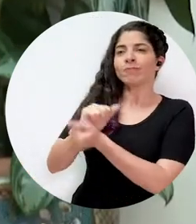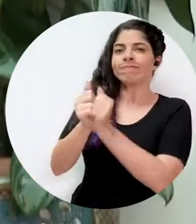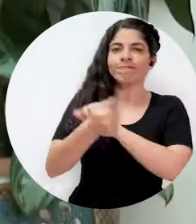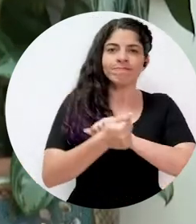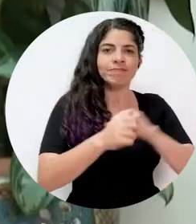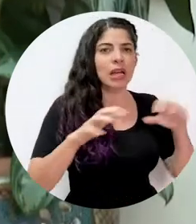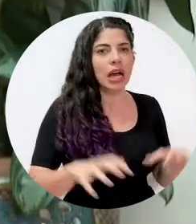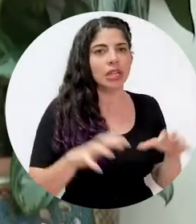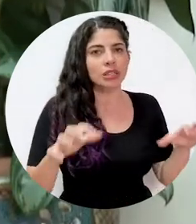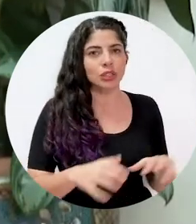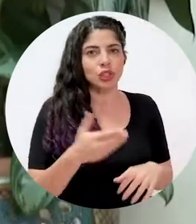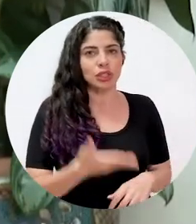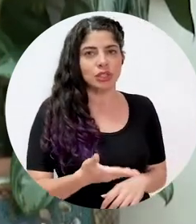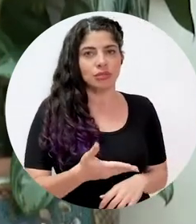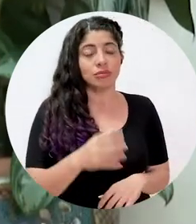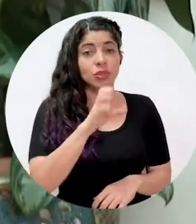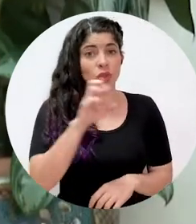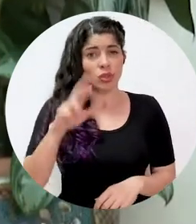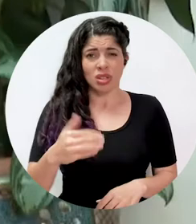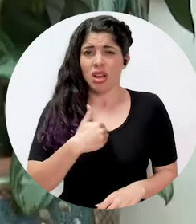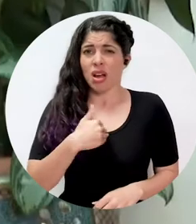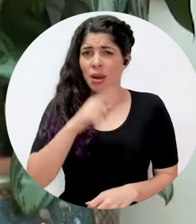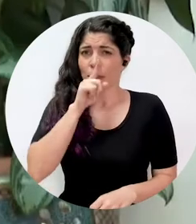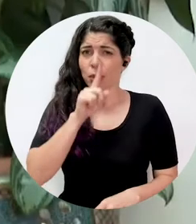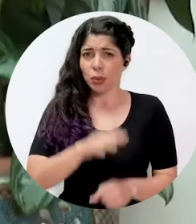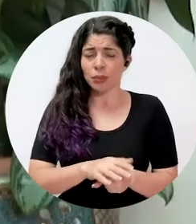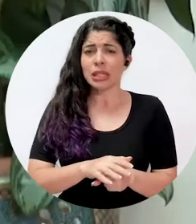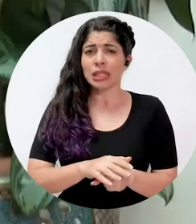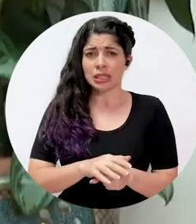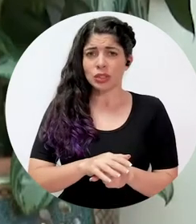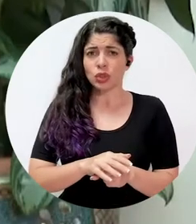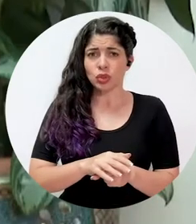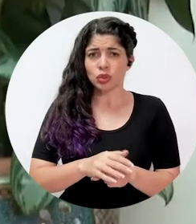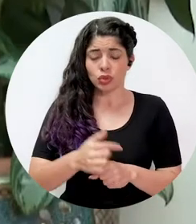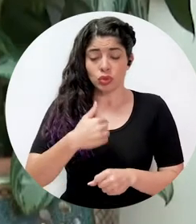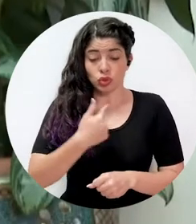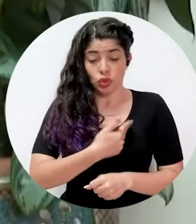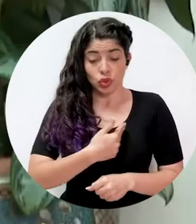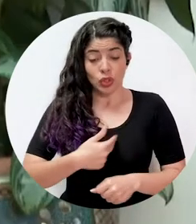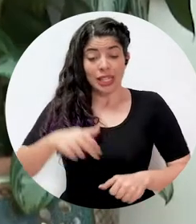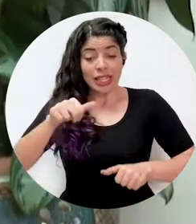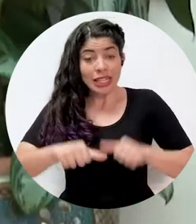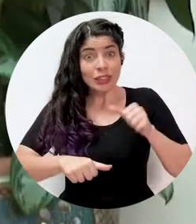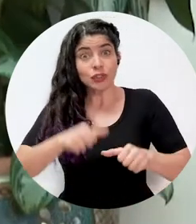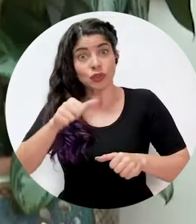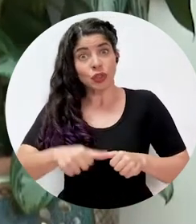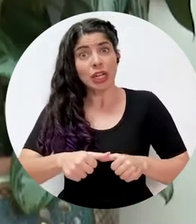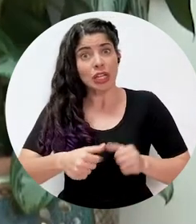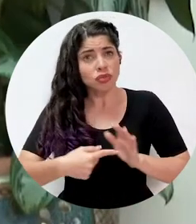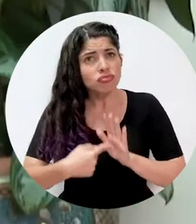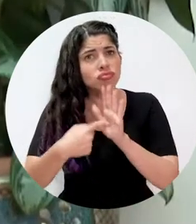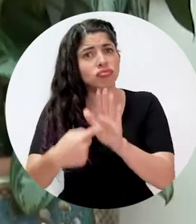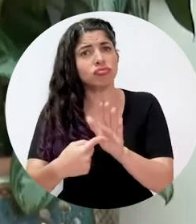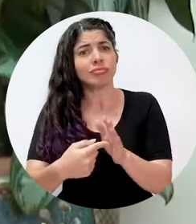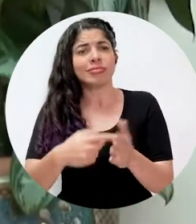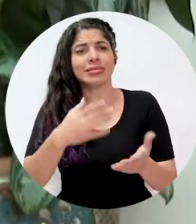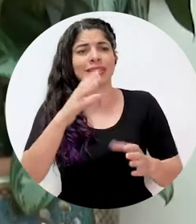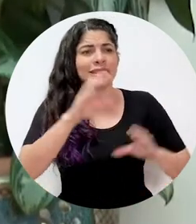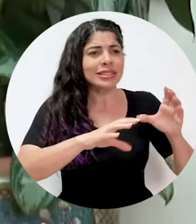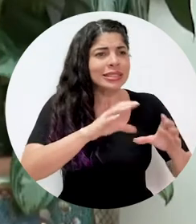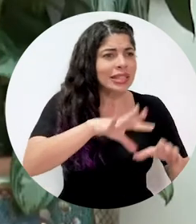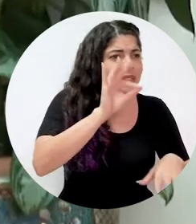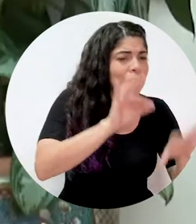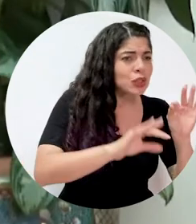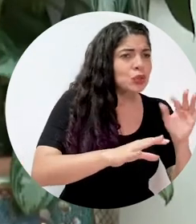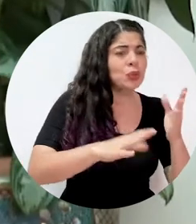into action. Costa Rica is committed to leverage our collective efforts to advance scientific